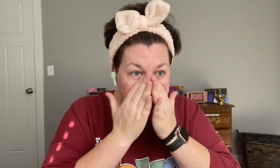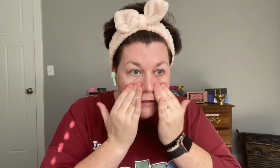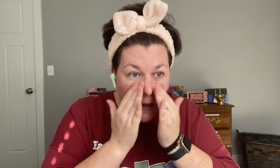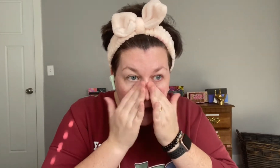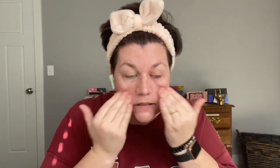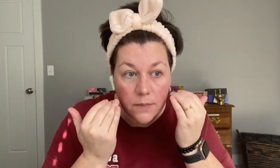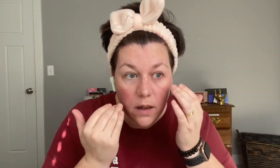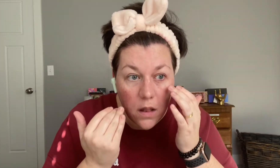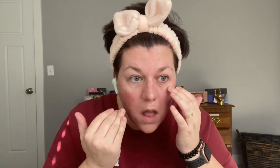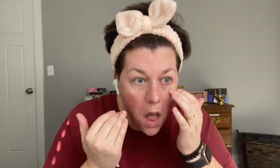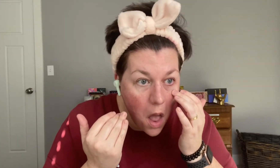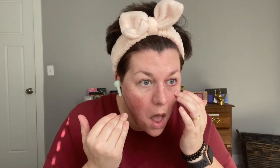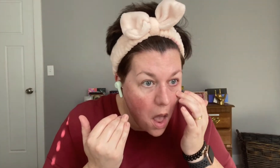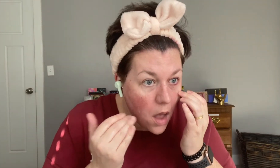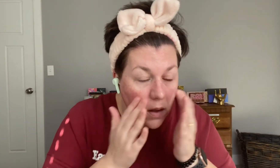orange smell.